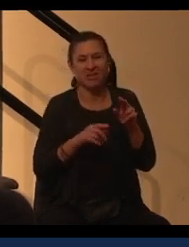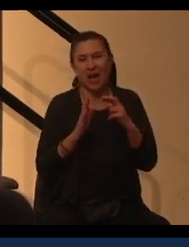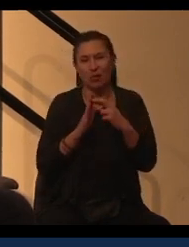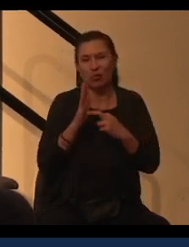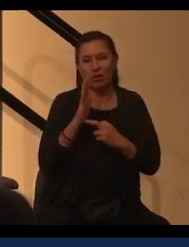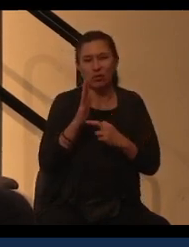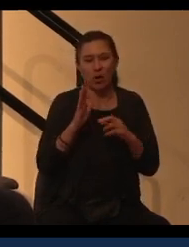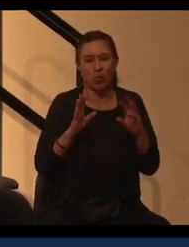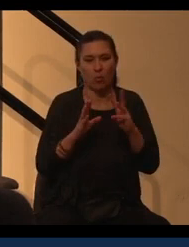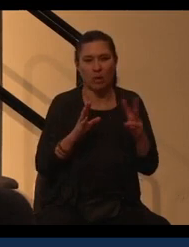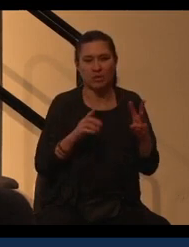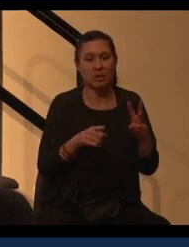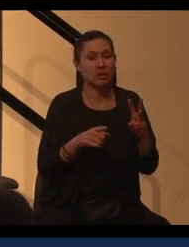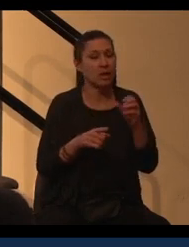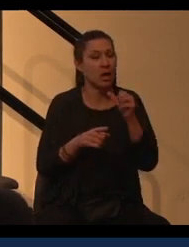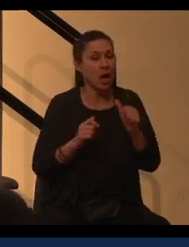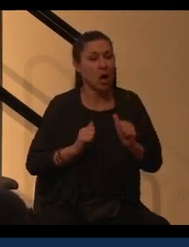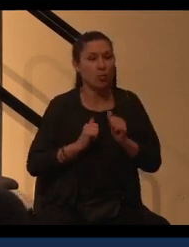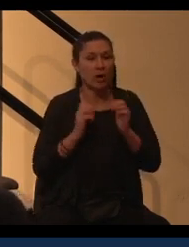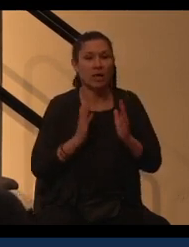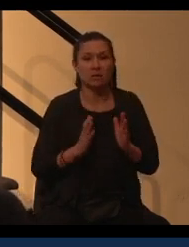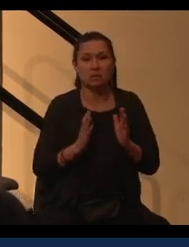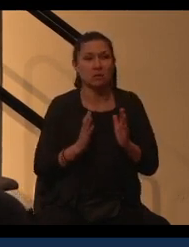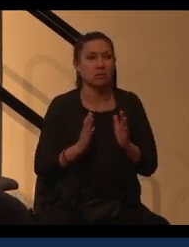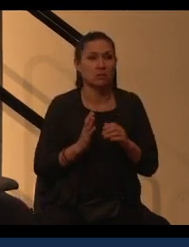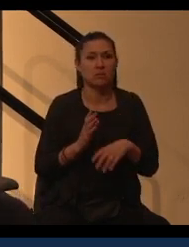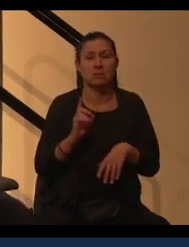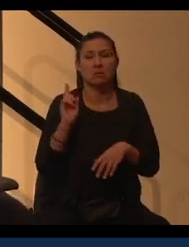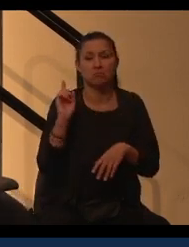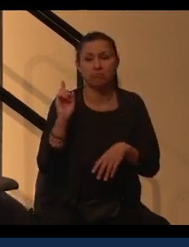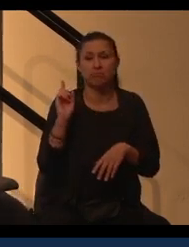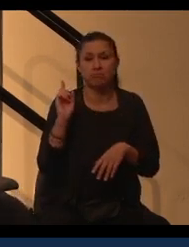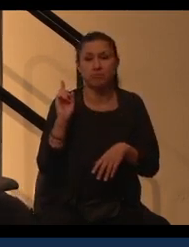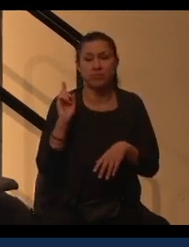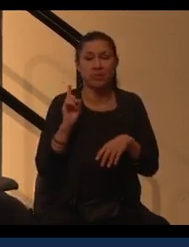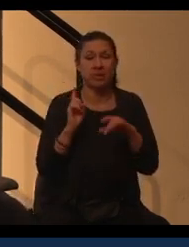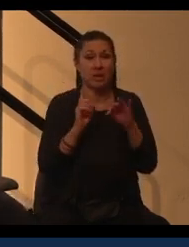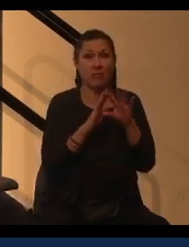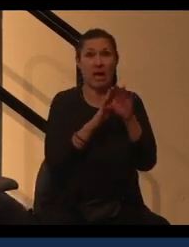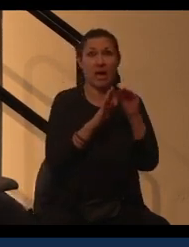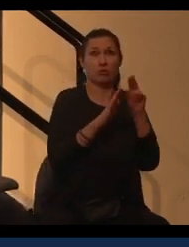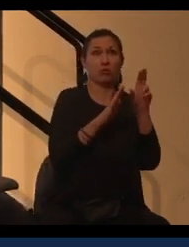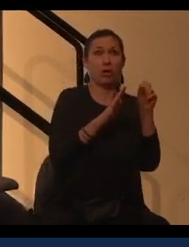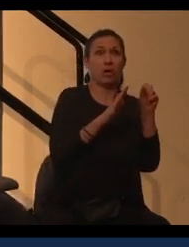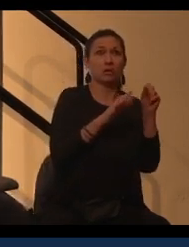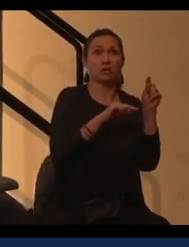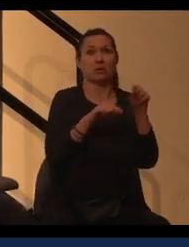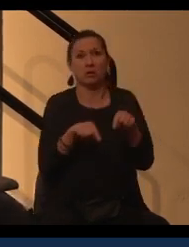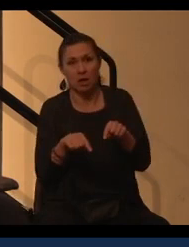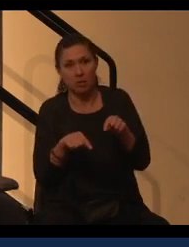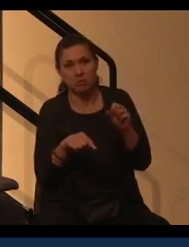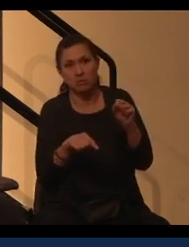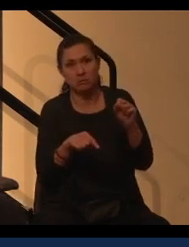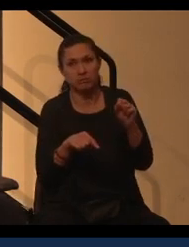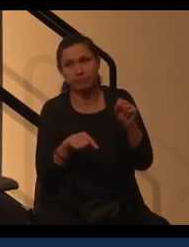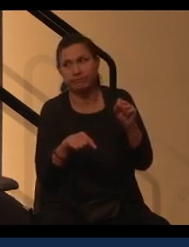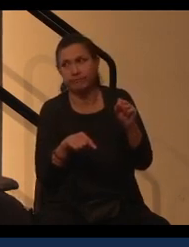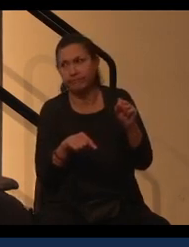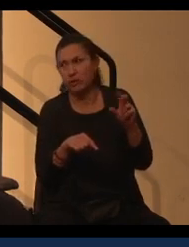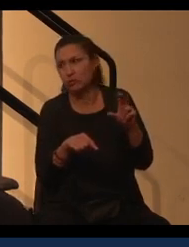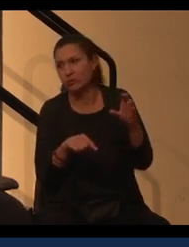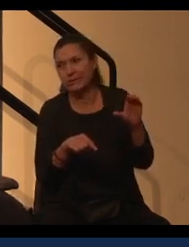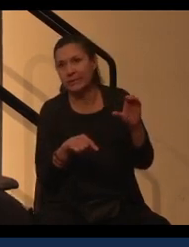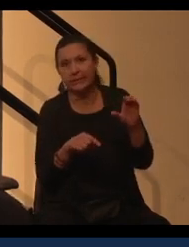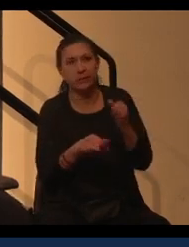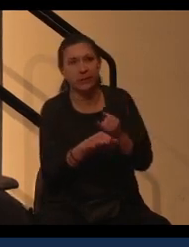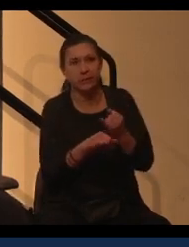it says that non-resident students are those who come from outside of the United States to attend a US campus or a UC